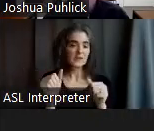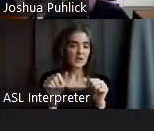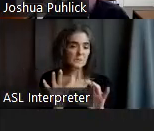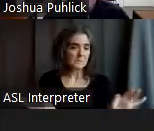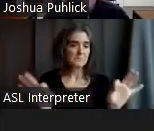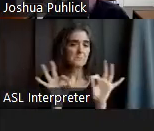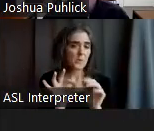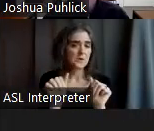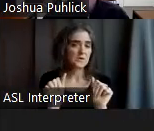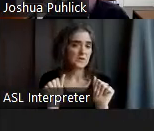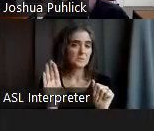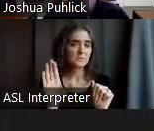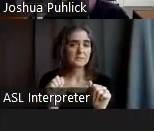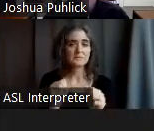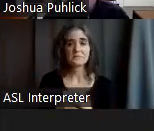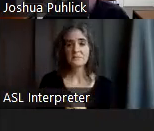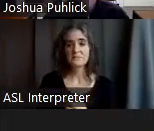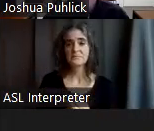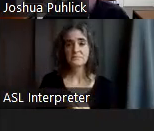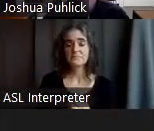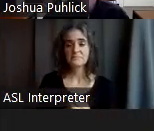You know.